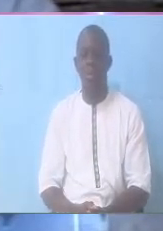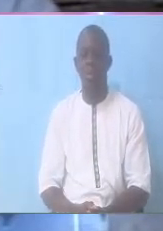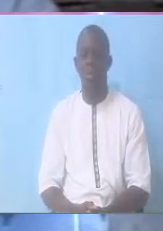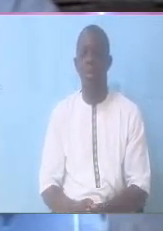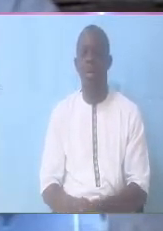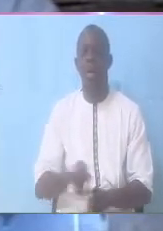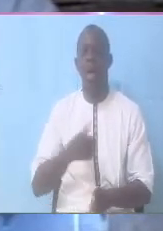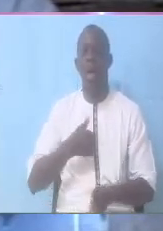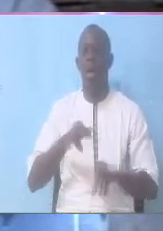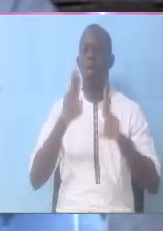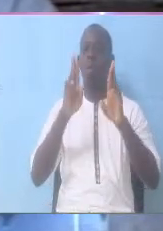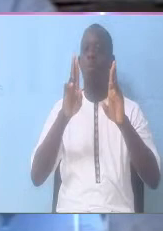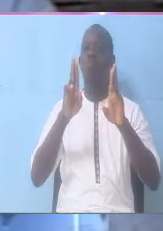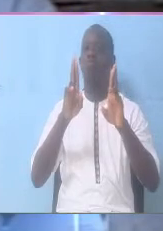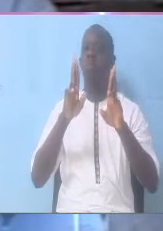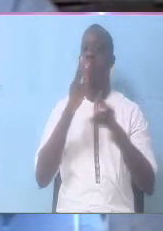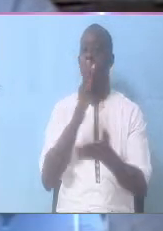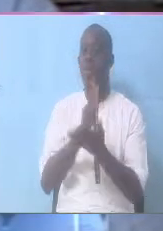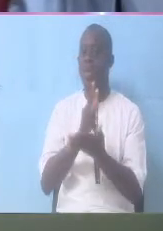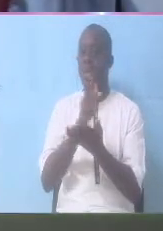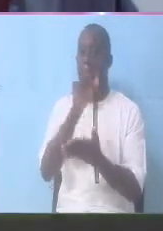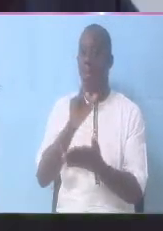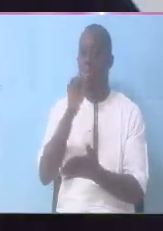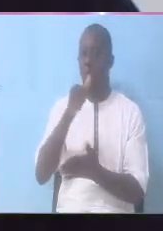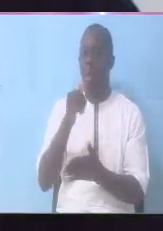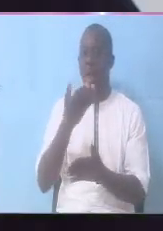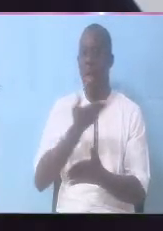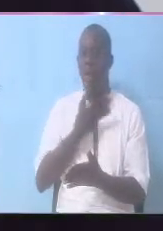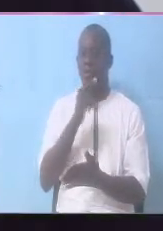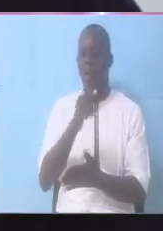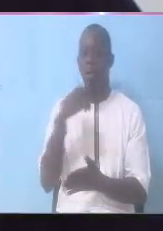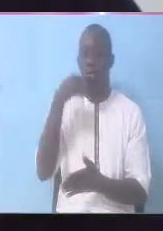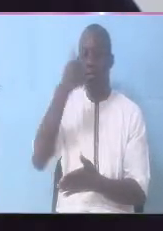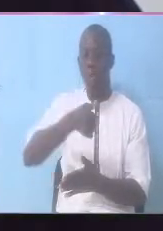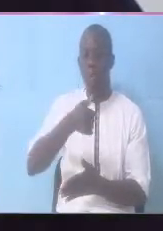I hope the witness would be available tomorrow.